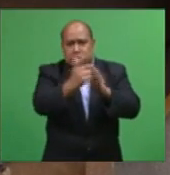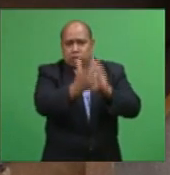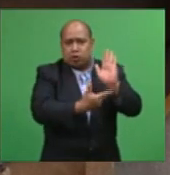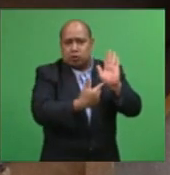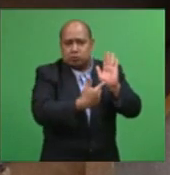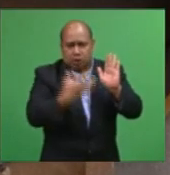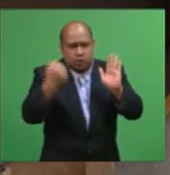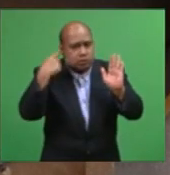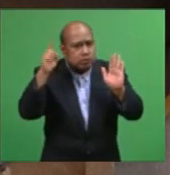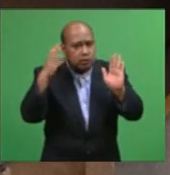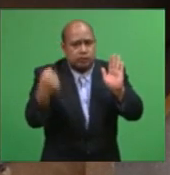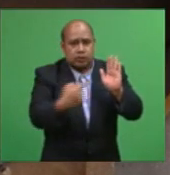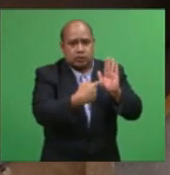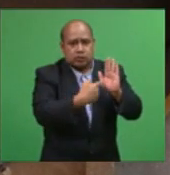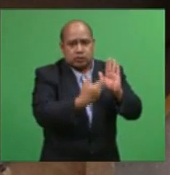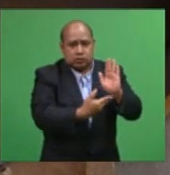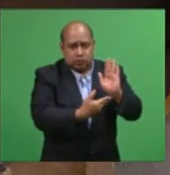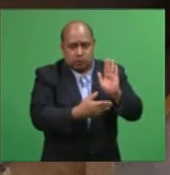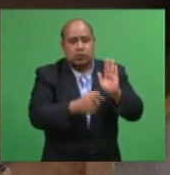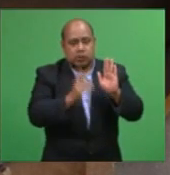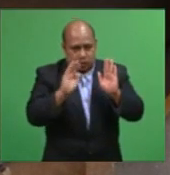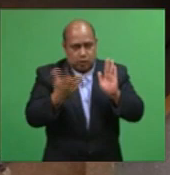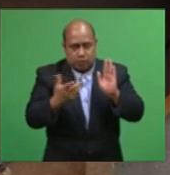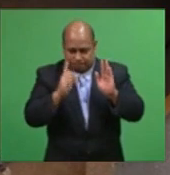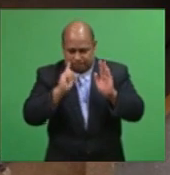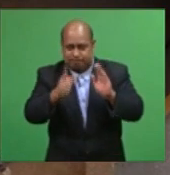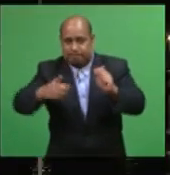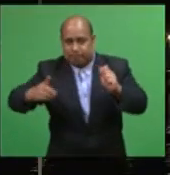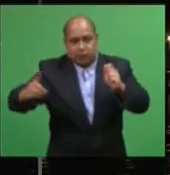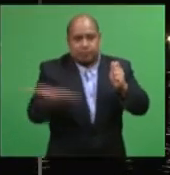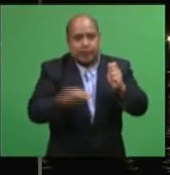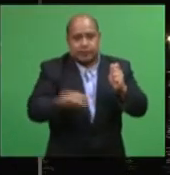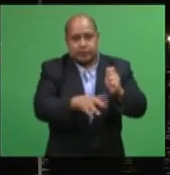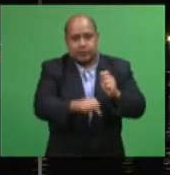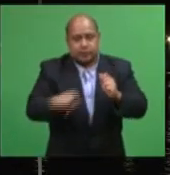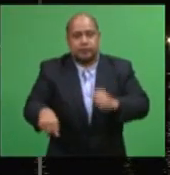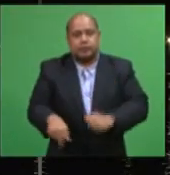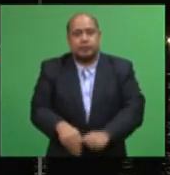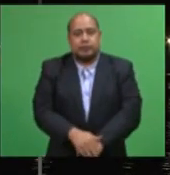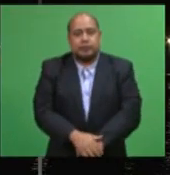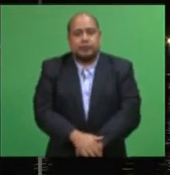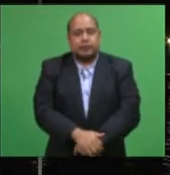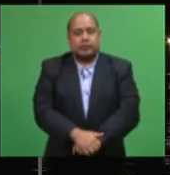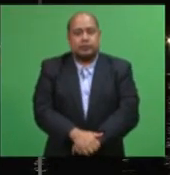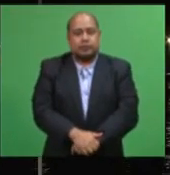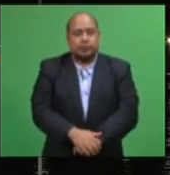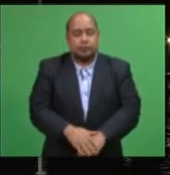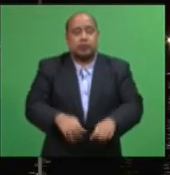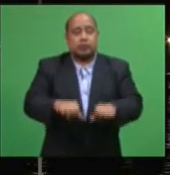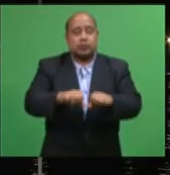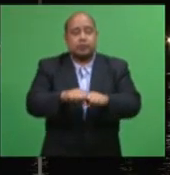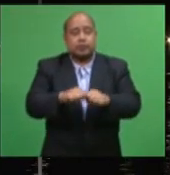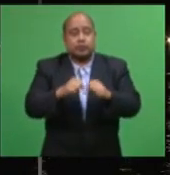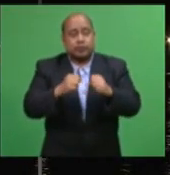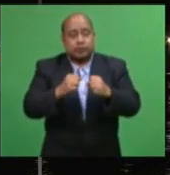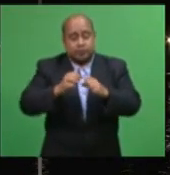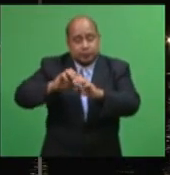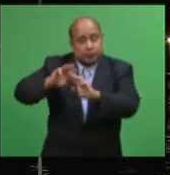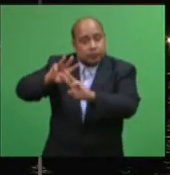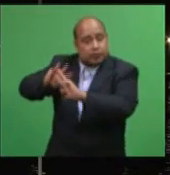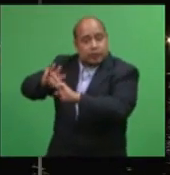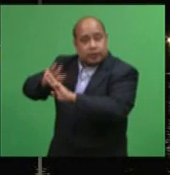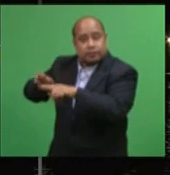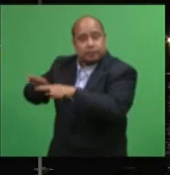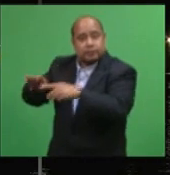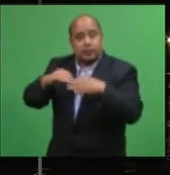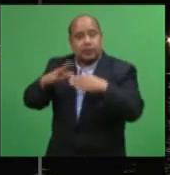task. Koroi Tandulala, FBC News. Social Democratic Liberal Party leader Sitiveni Rambuka denies